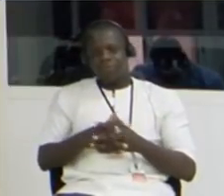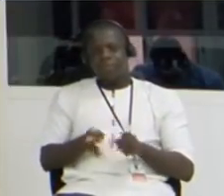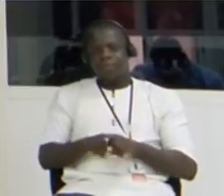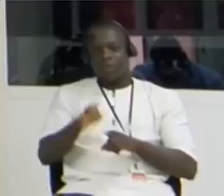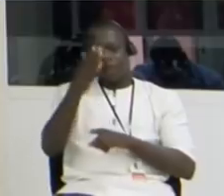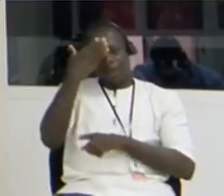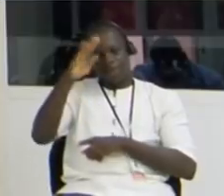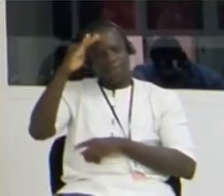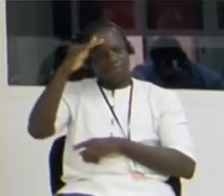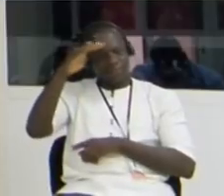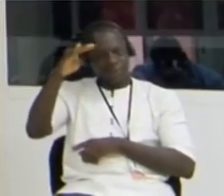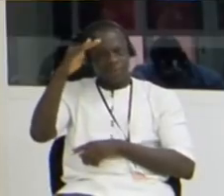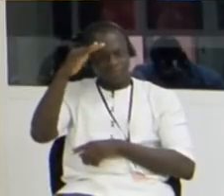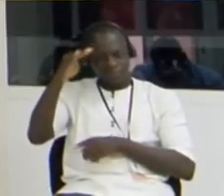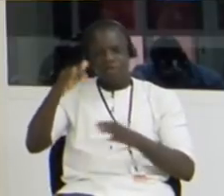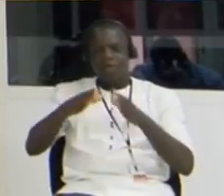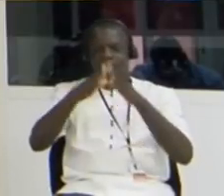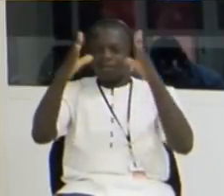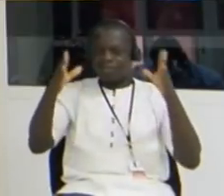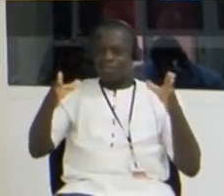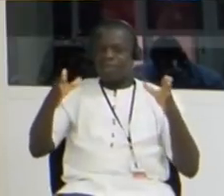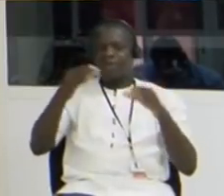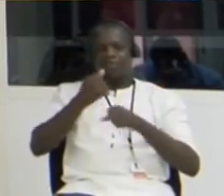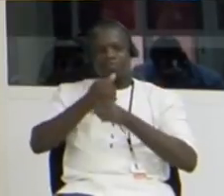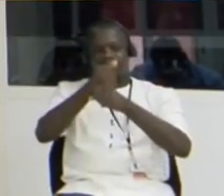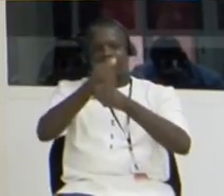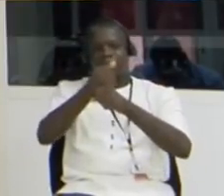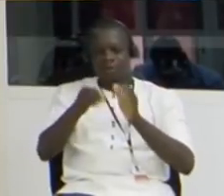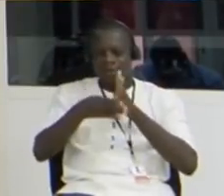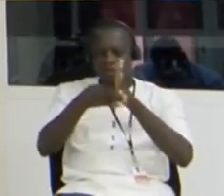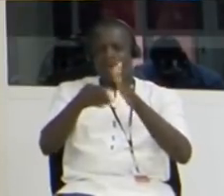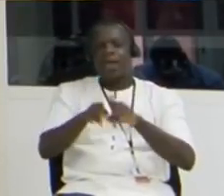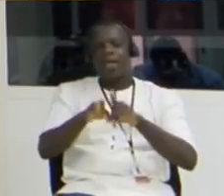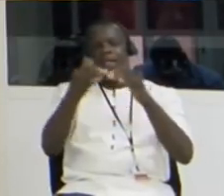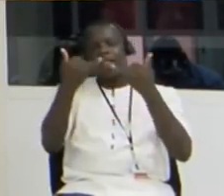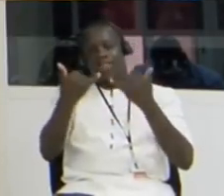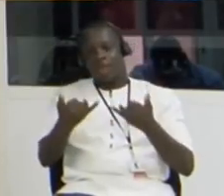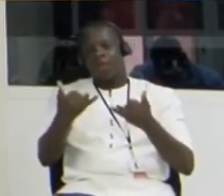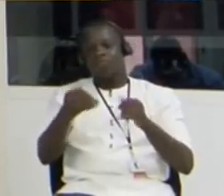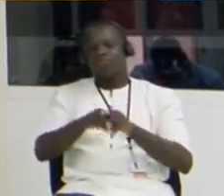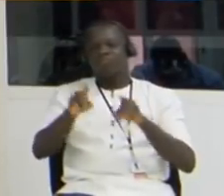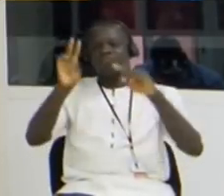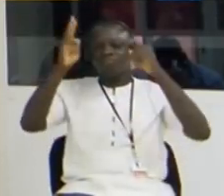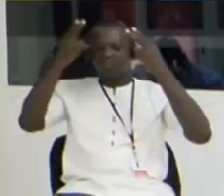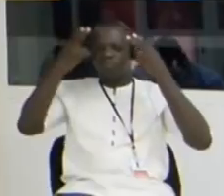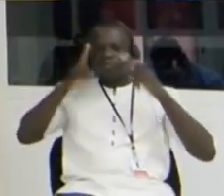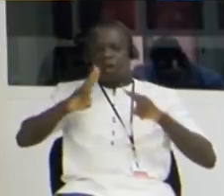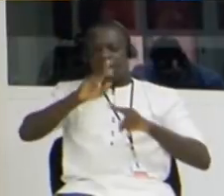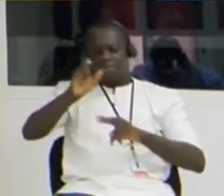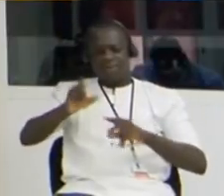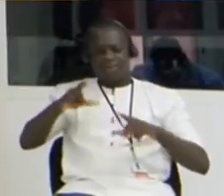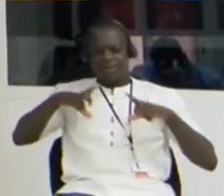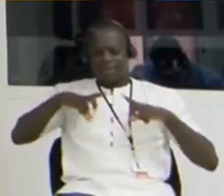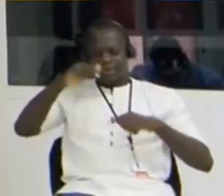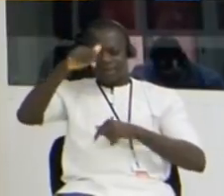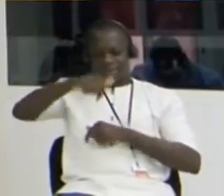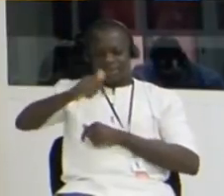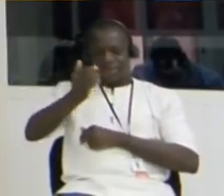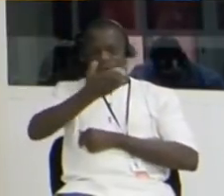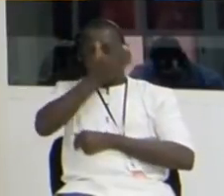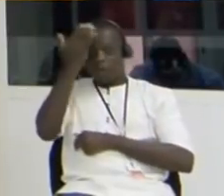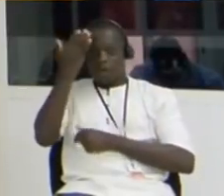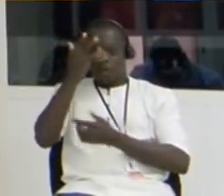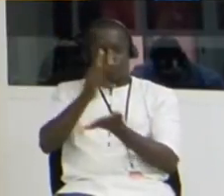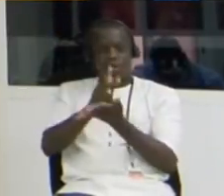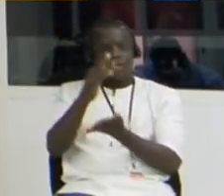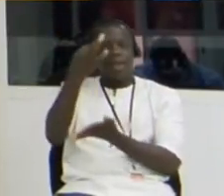Amen. Thank you very much indeed, Bishop Wadeko. Council, are we ready with this morning's witness? If so, please